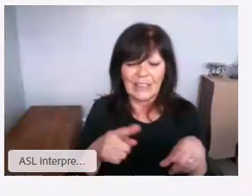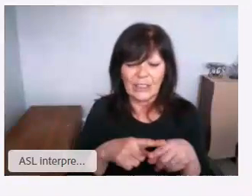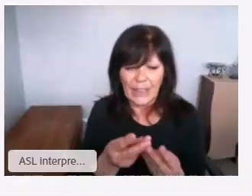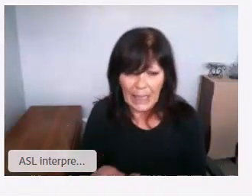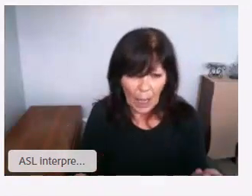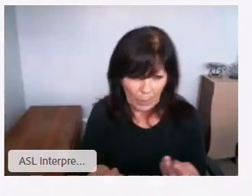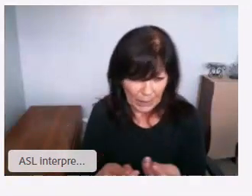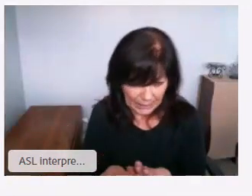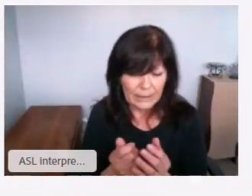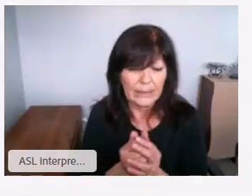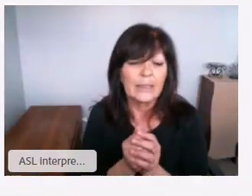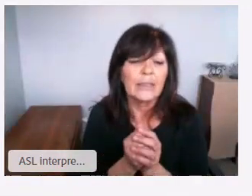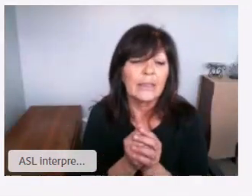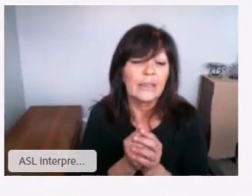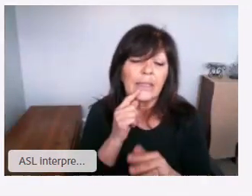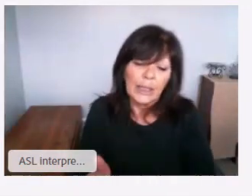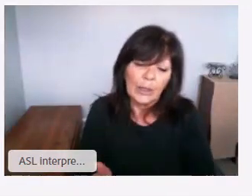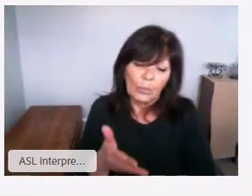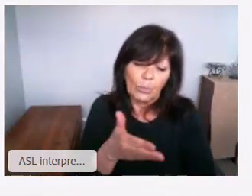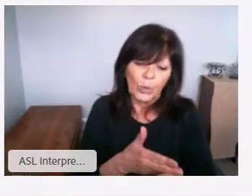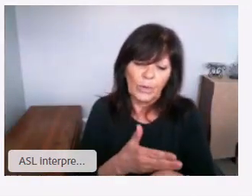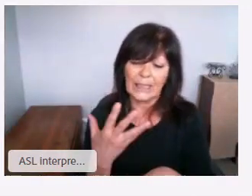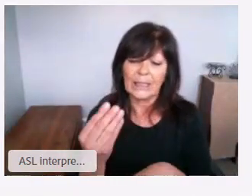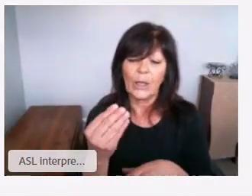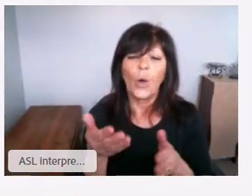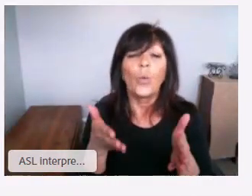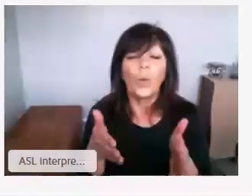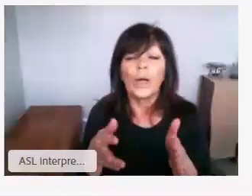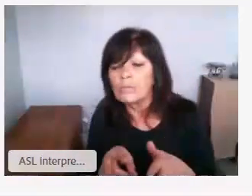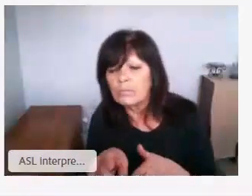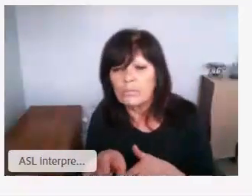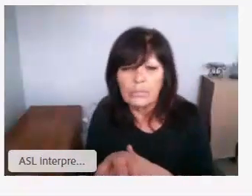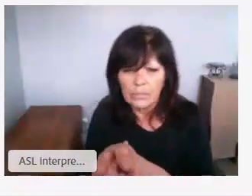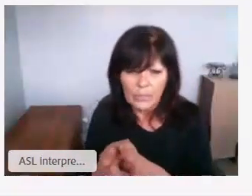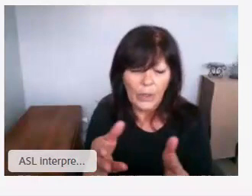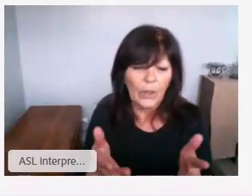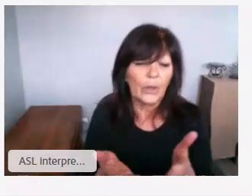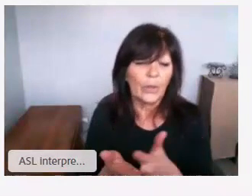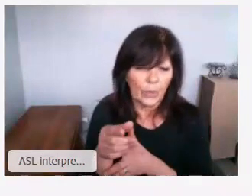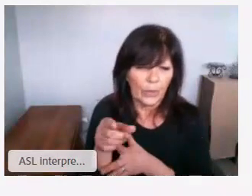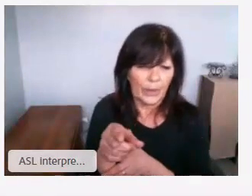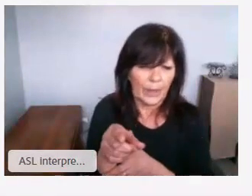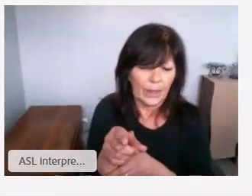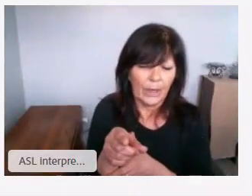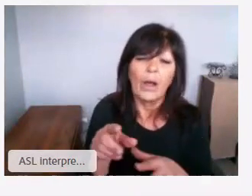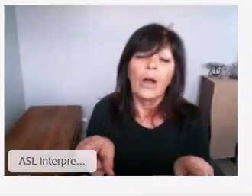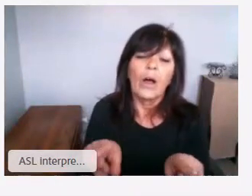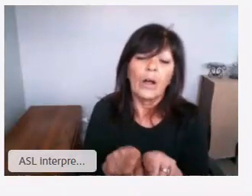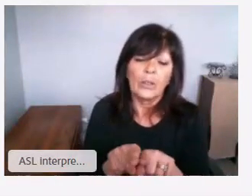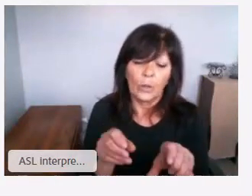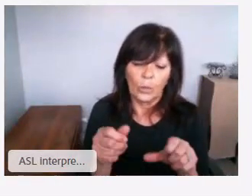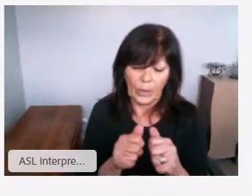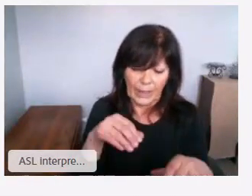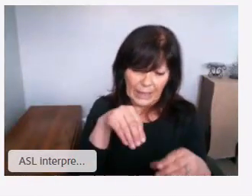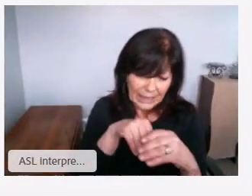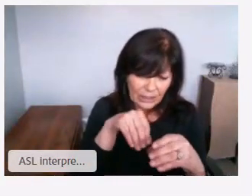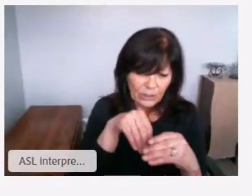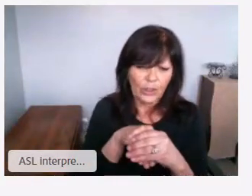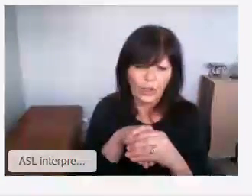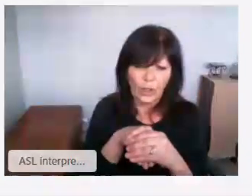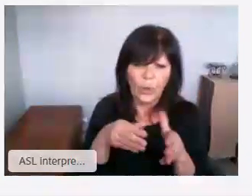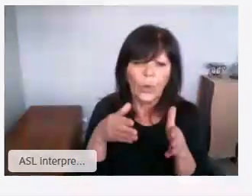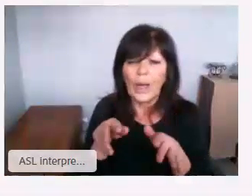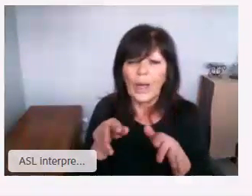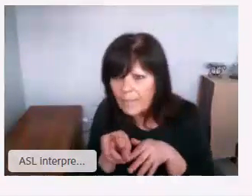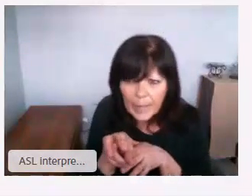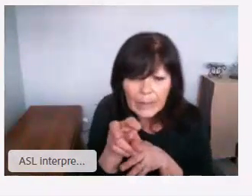and improving the external wayfinding through that smart infrastructure, along with internal wayfinding components, to